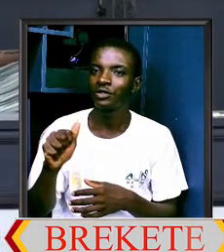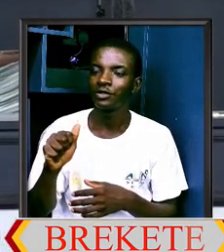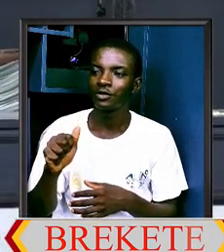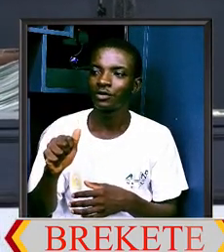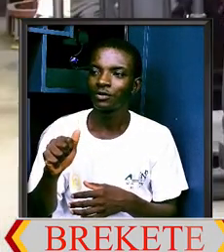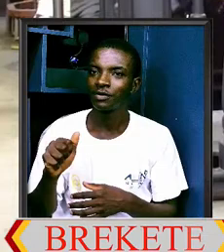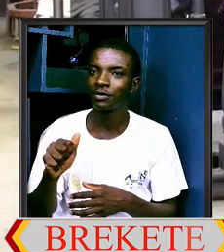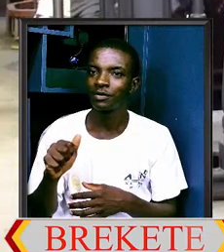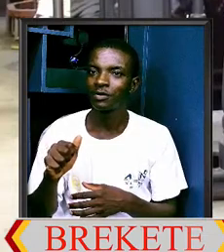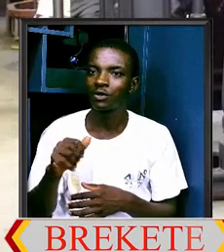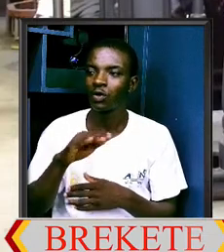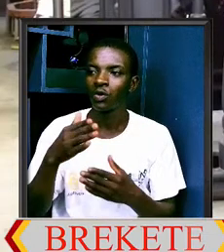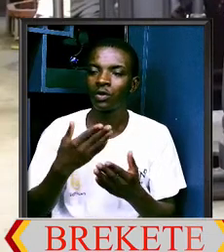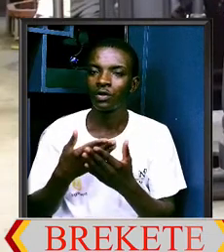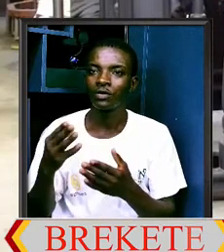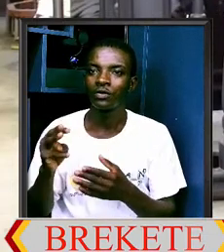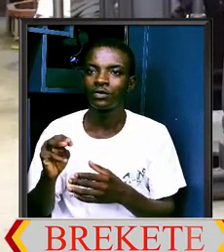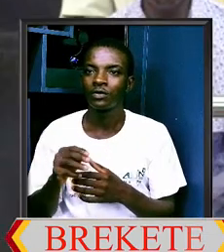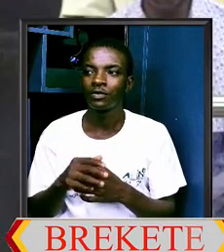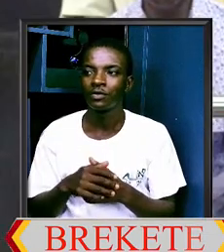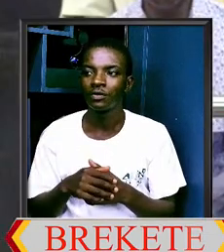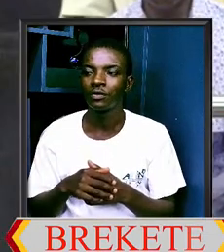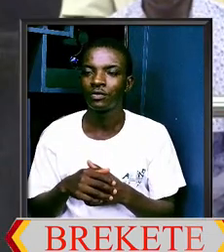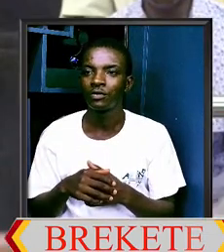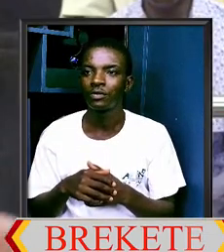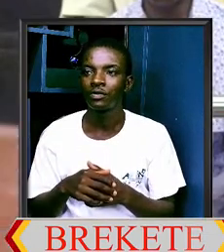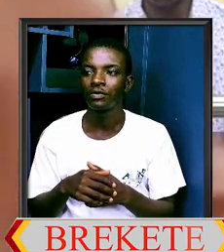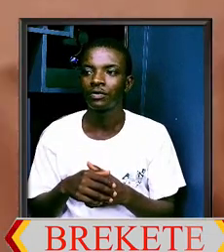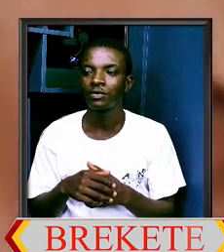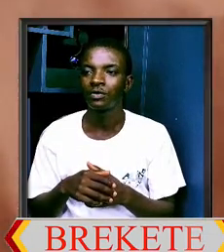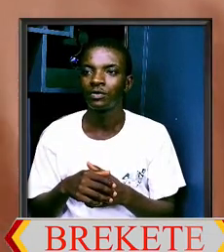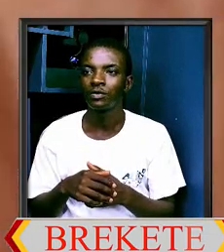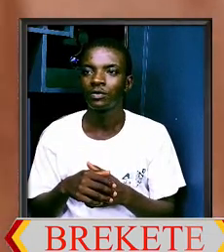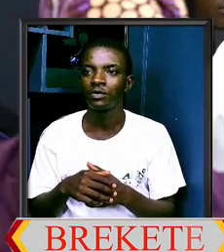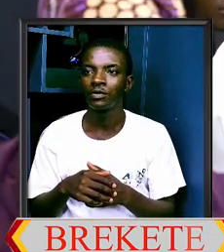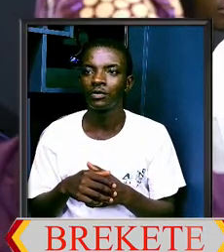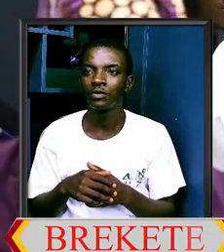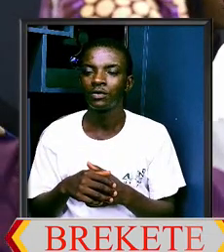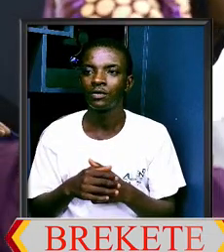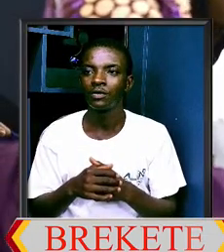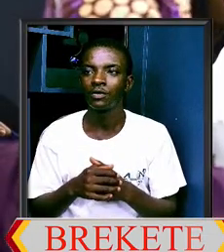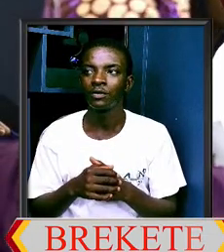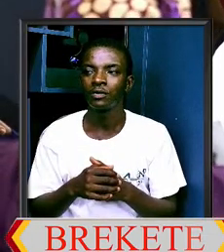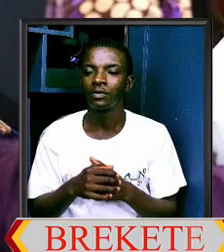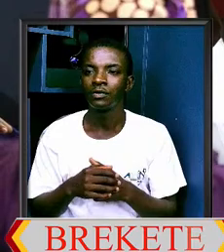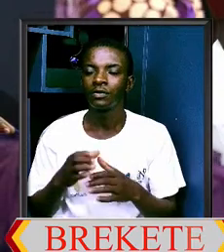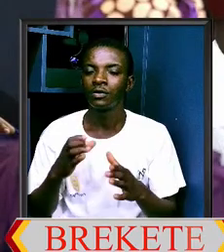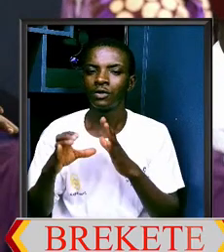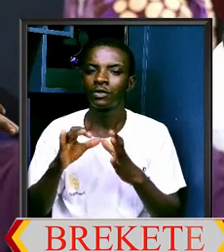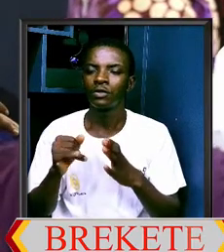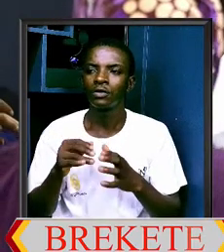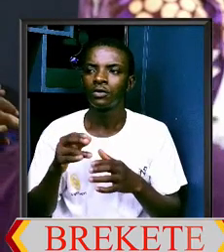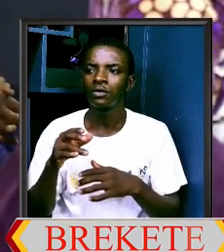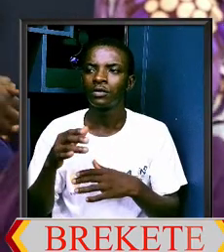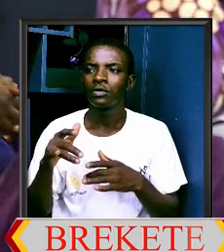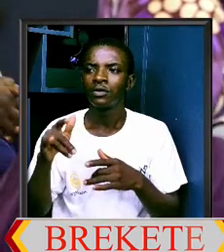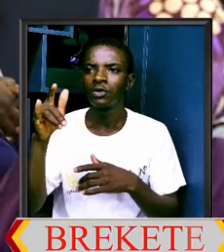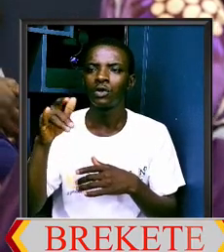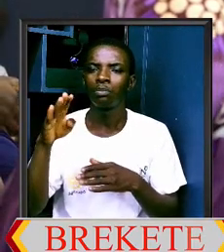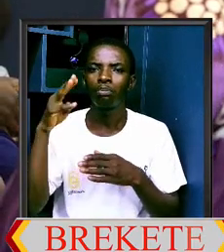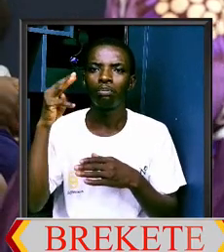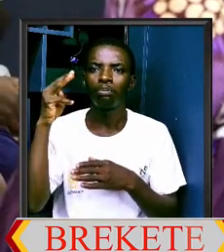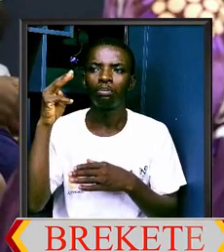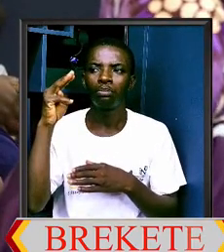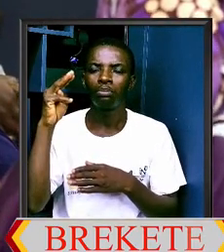And all of them still the. You say the cost of a logo design of that aircraft, that airline, was cost